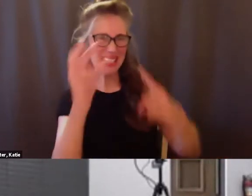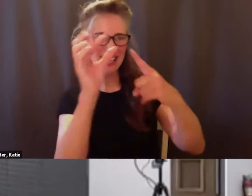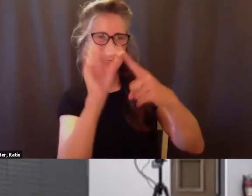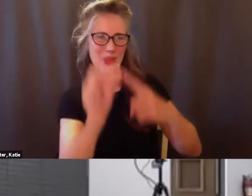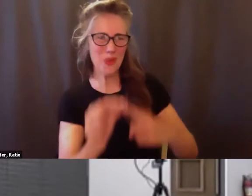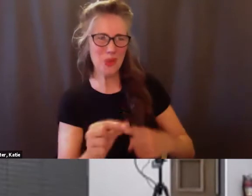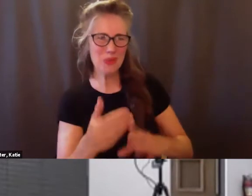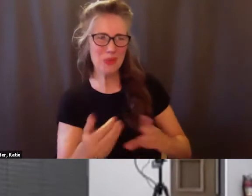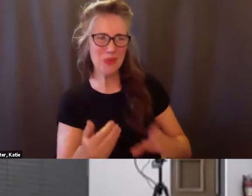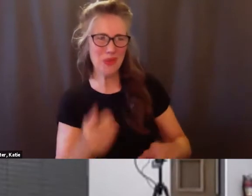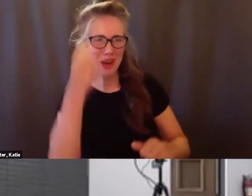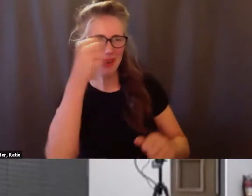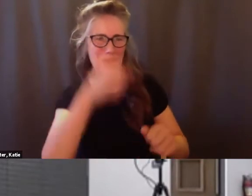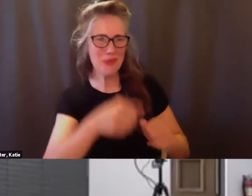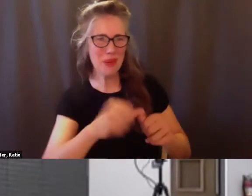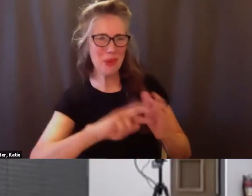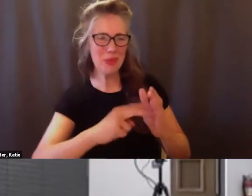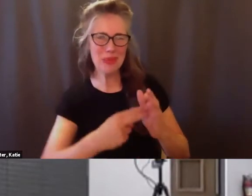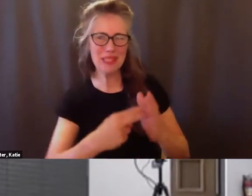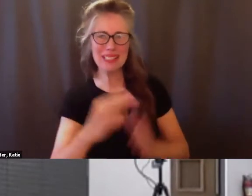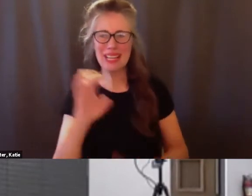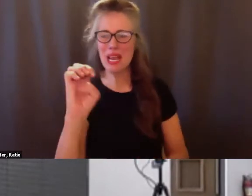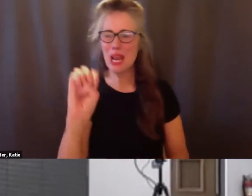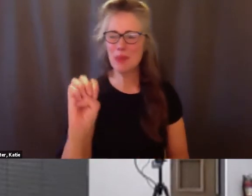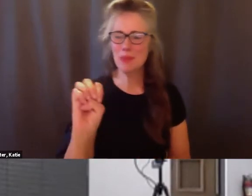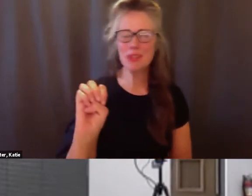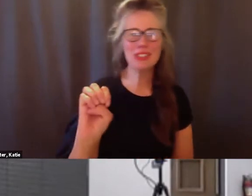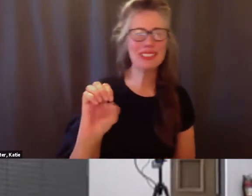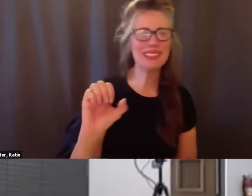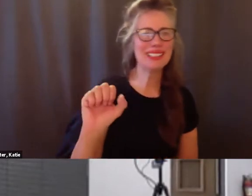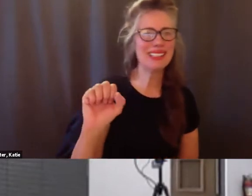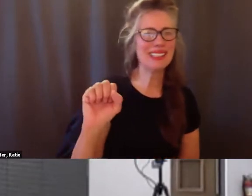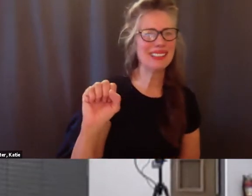Great. Any other comments, please?